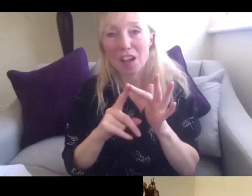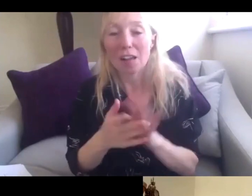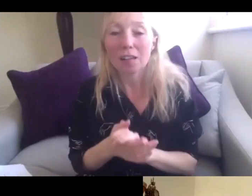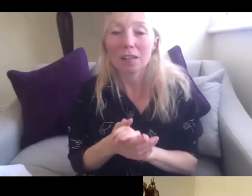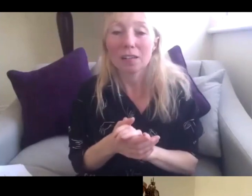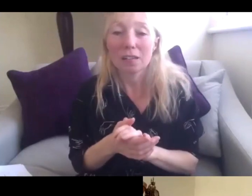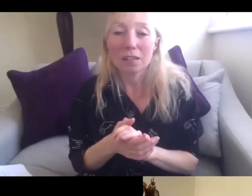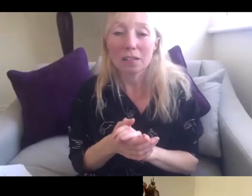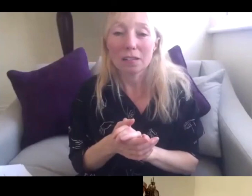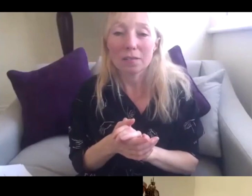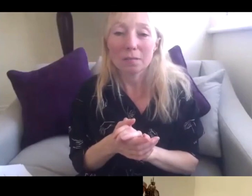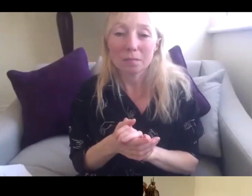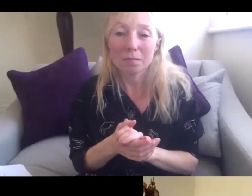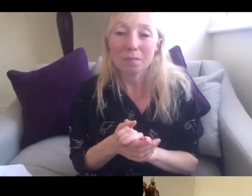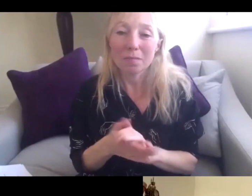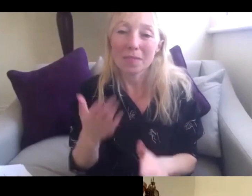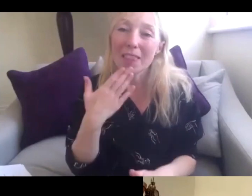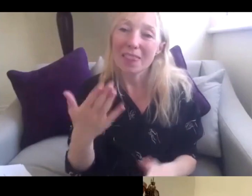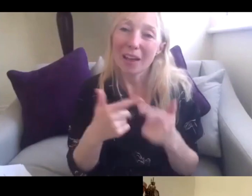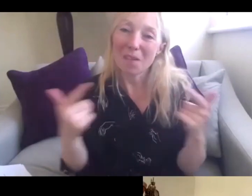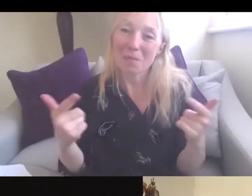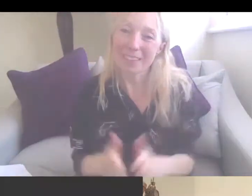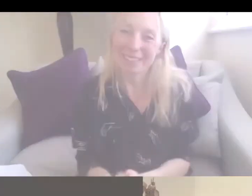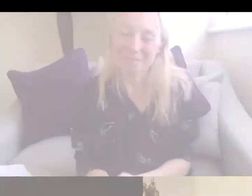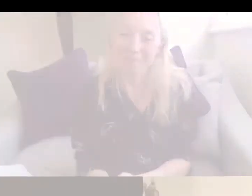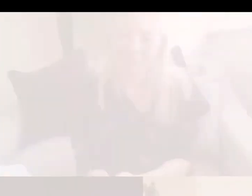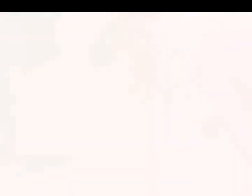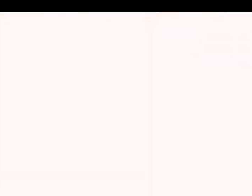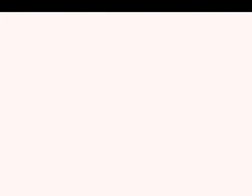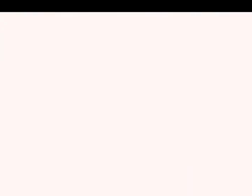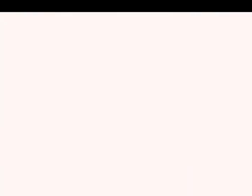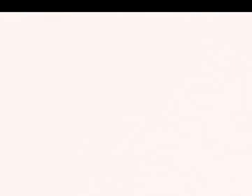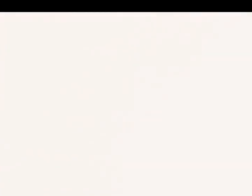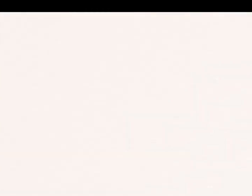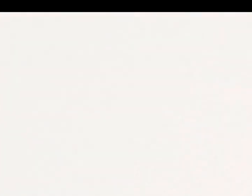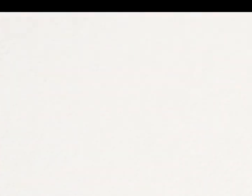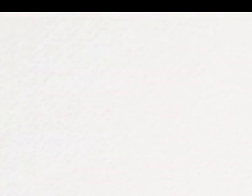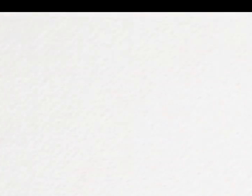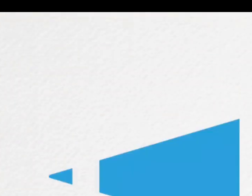And thank you very much. Thank you. Thank you.